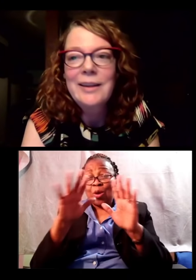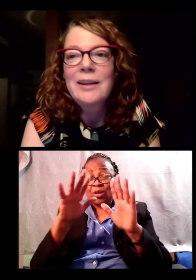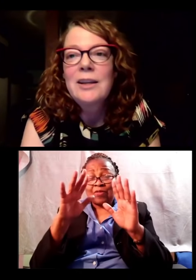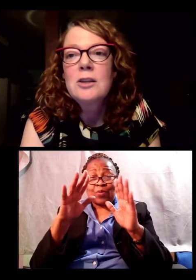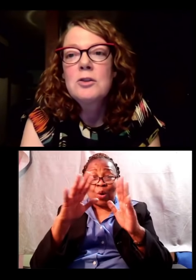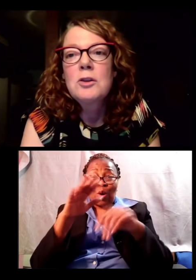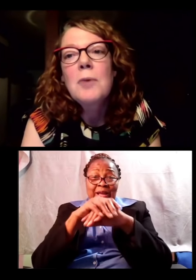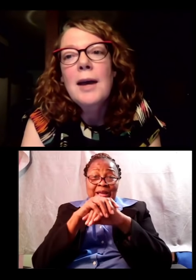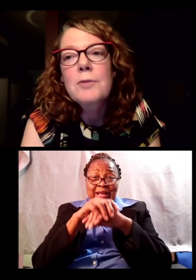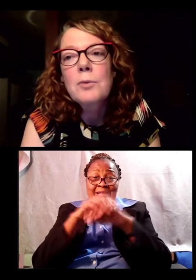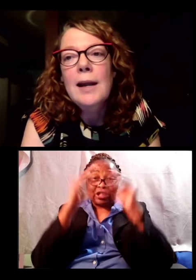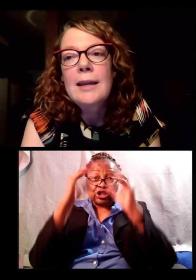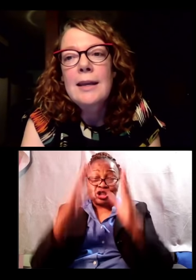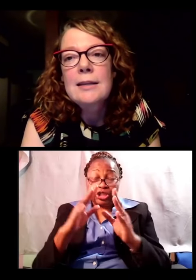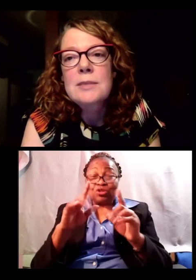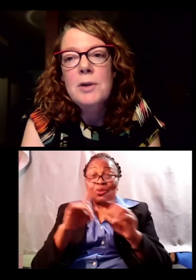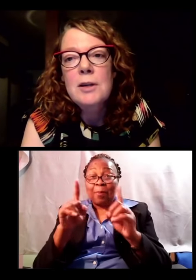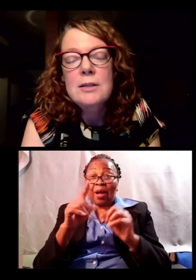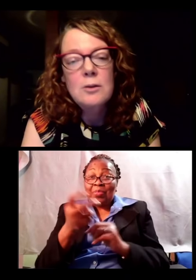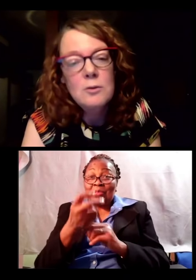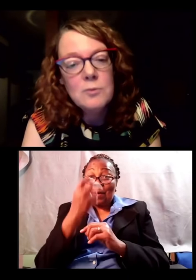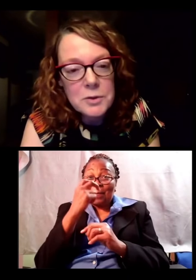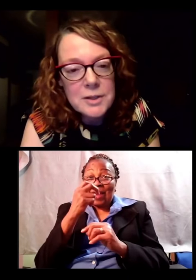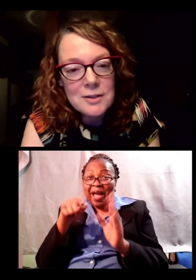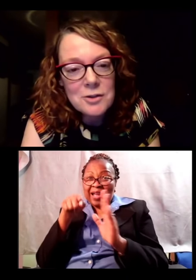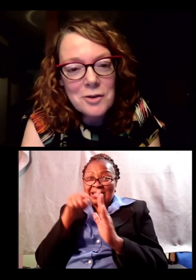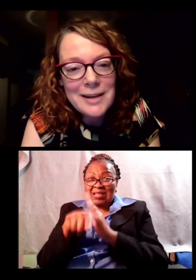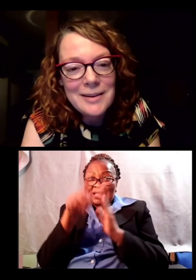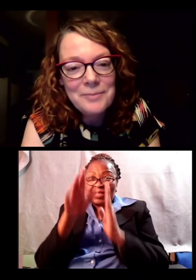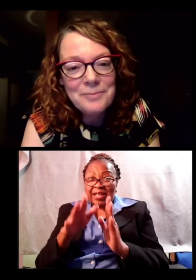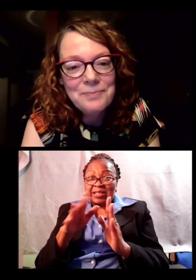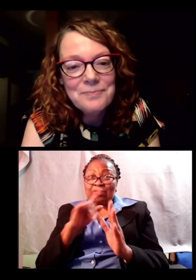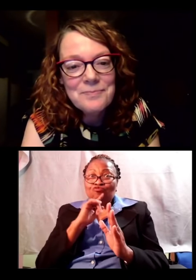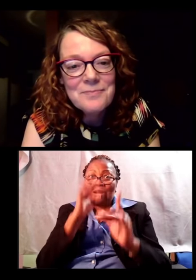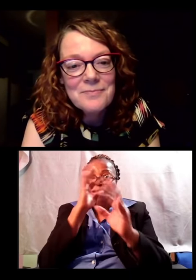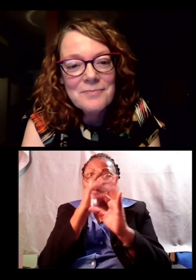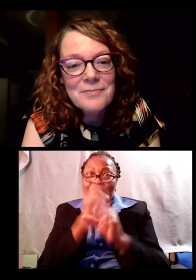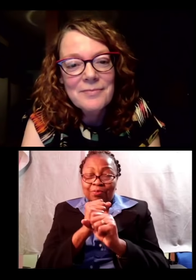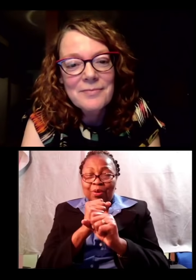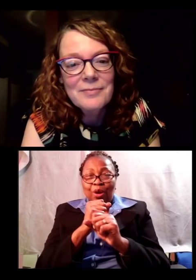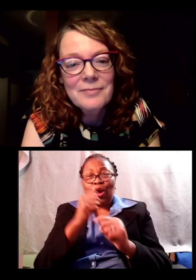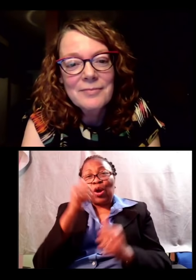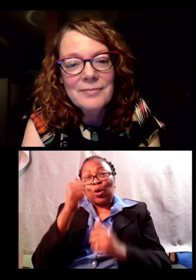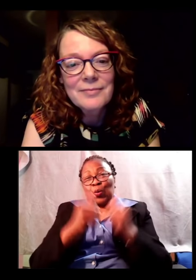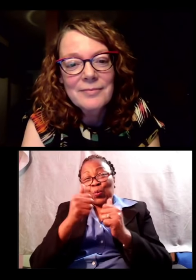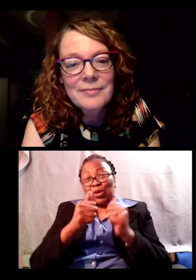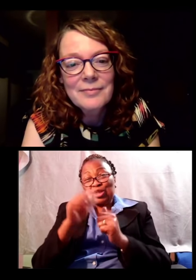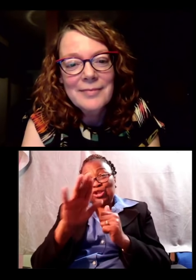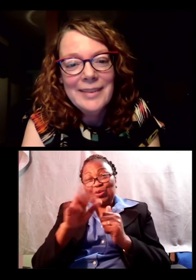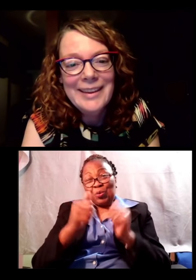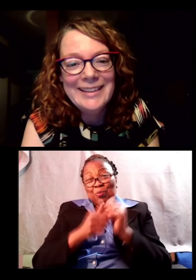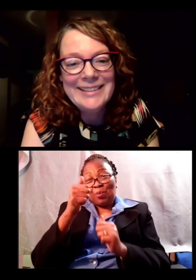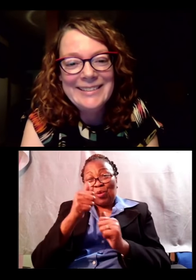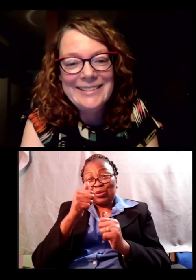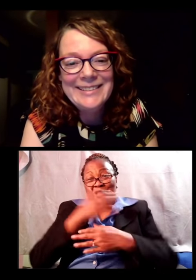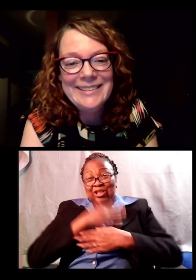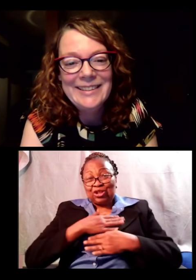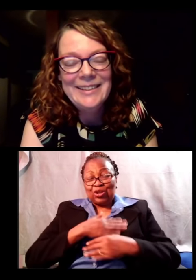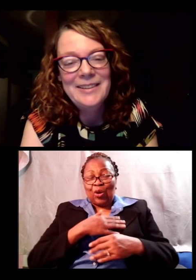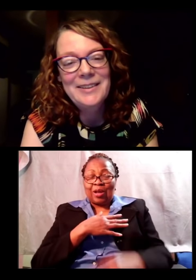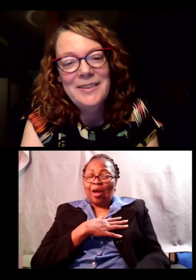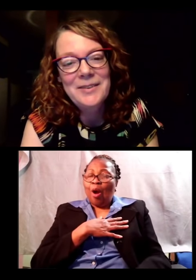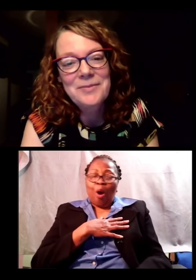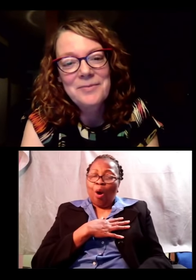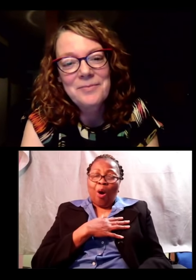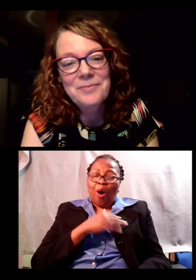completely. Do you have a writing experience you've most enjoyed? I would never tell if I did, but let's hear it